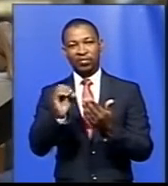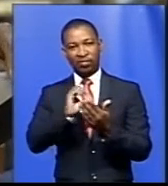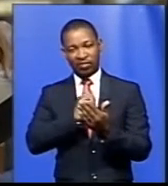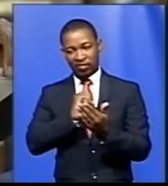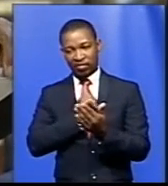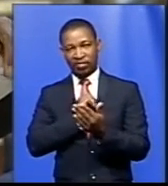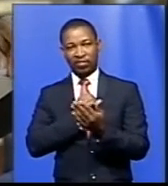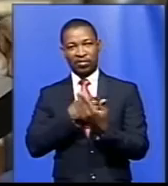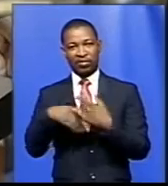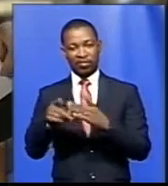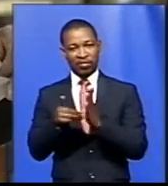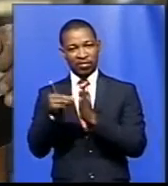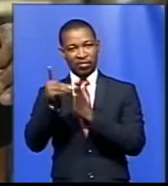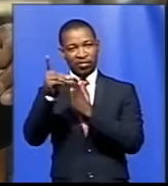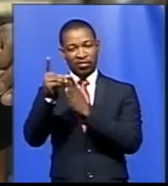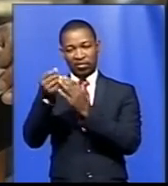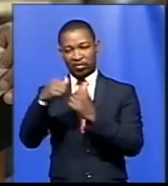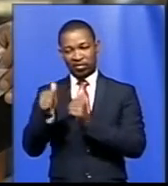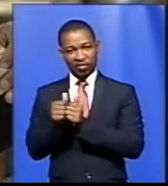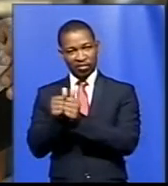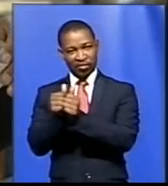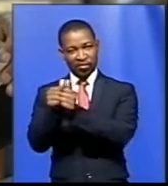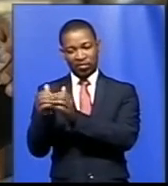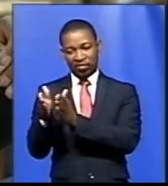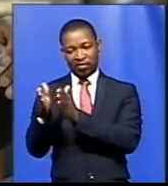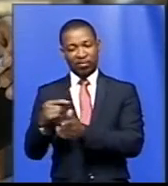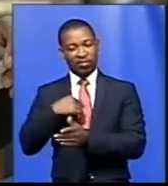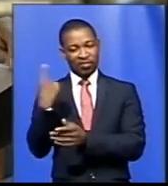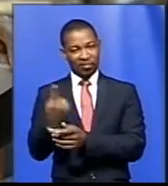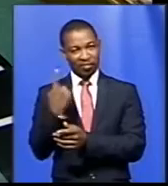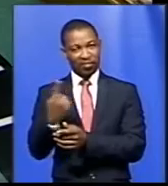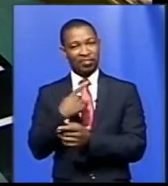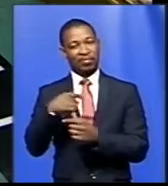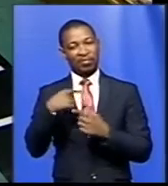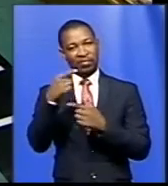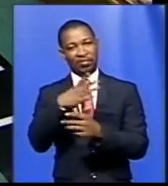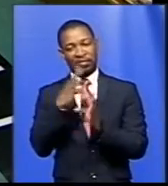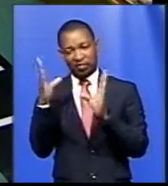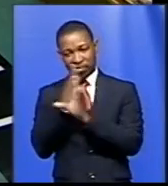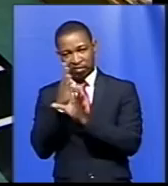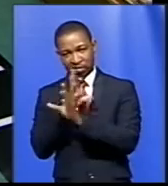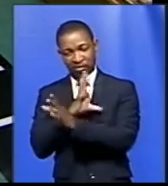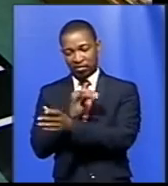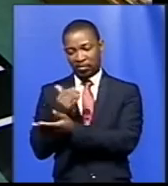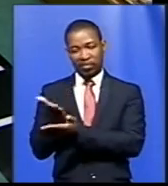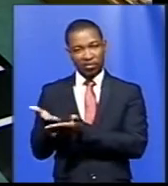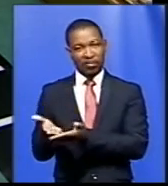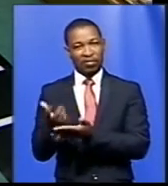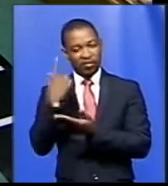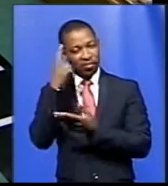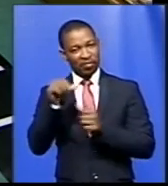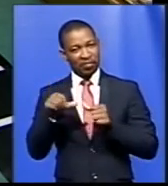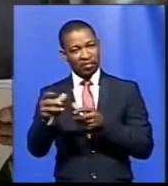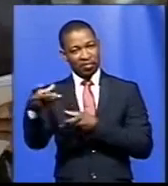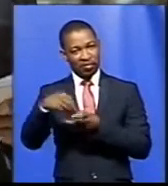multilateral development partners, as I always do, as well as private foundations, for their